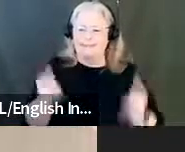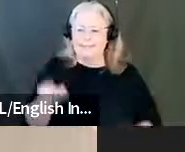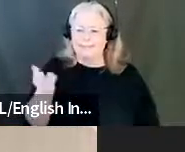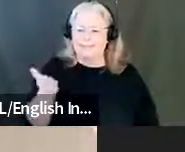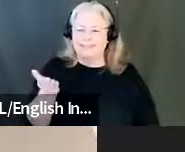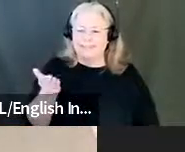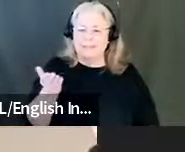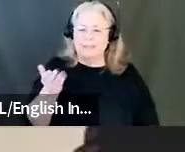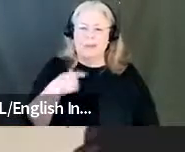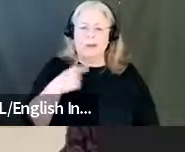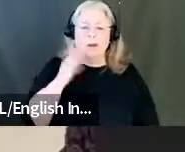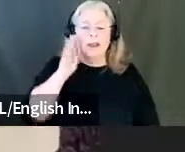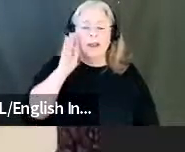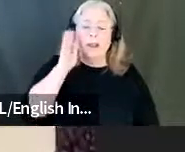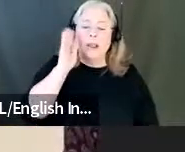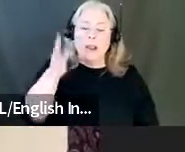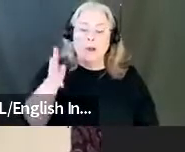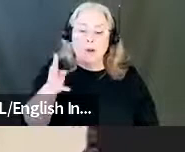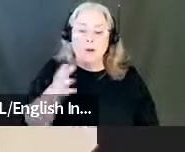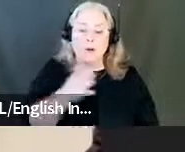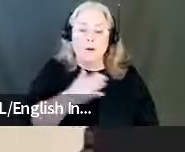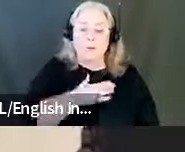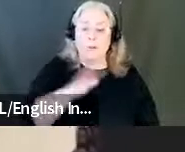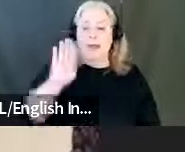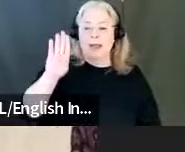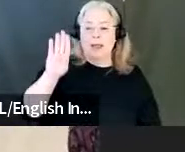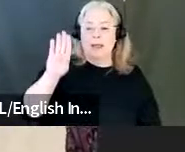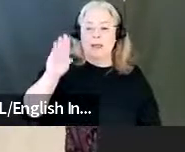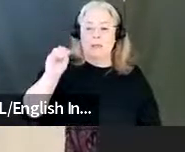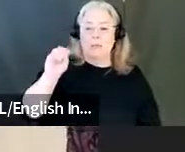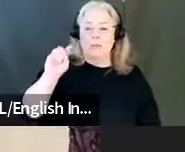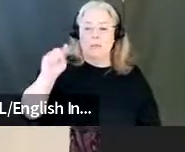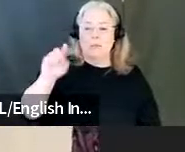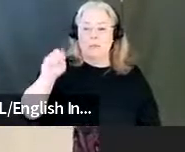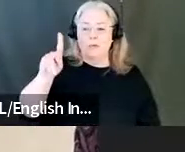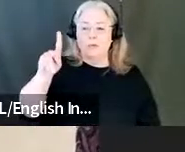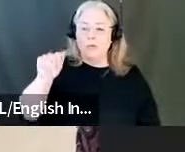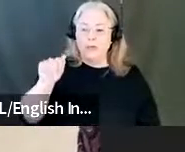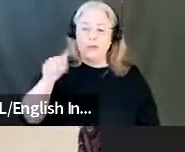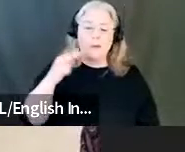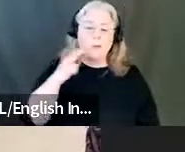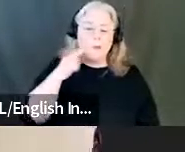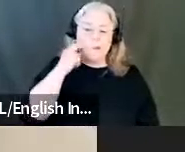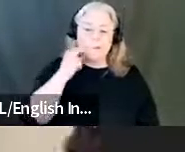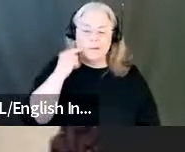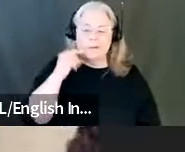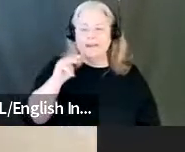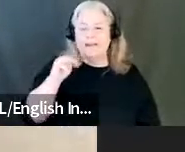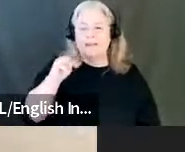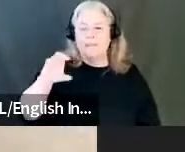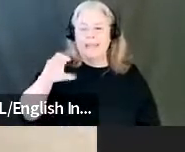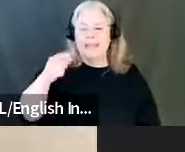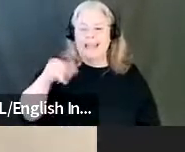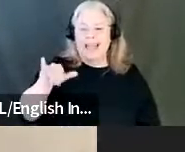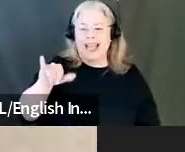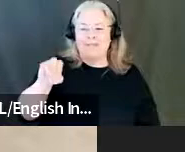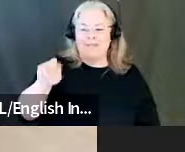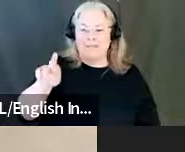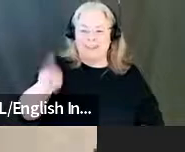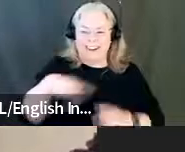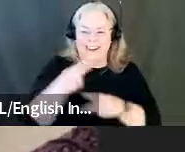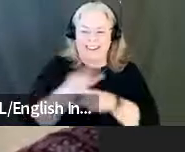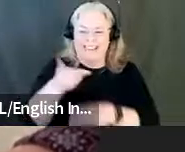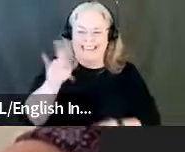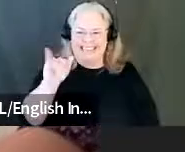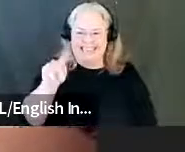up with what I call my Bazooka bubblegum kit, my Bazooka MacGyver kind of kit. And that's your last